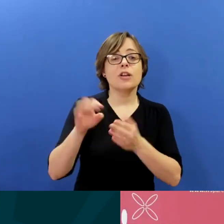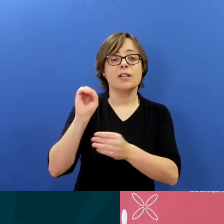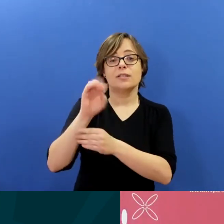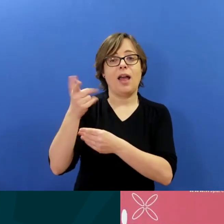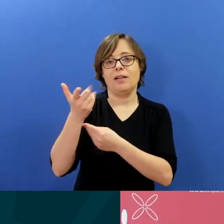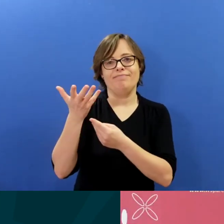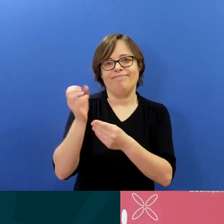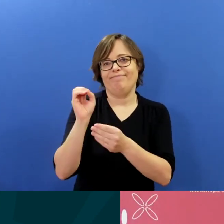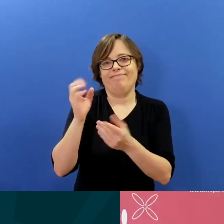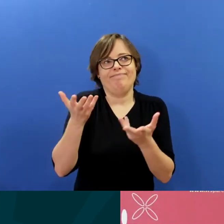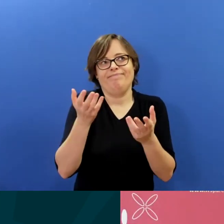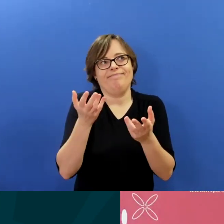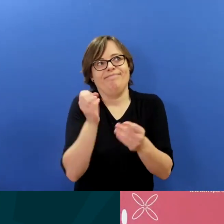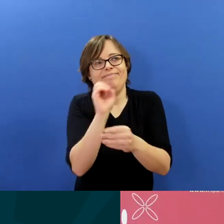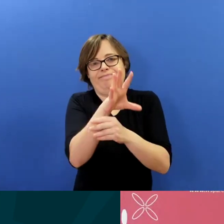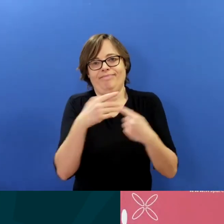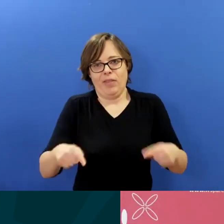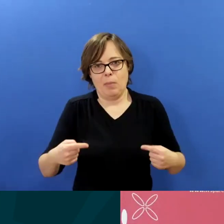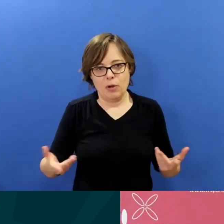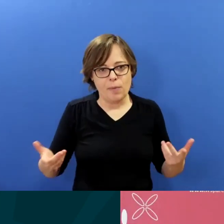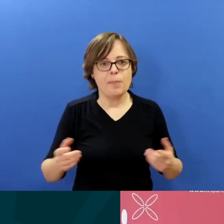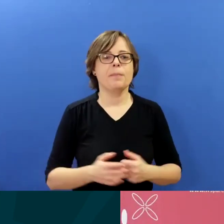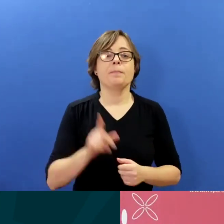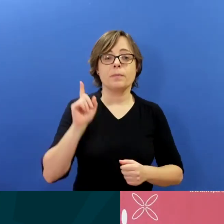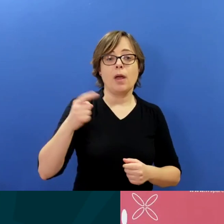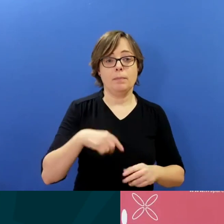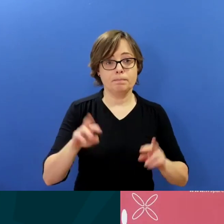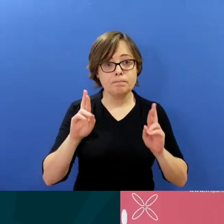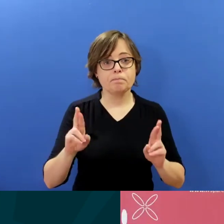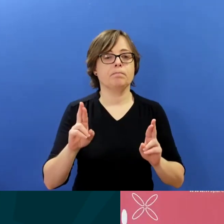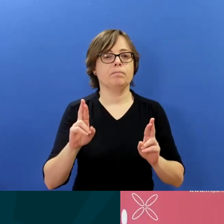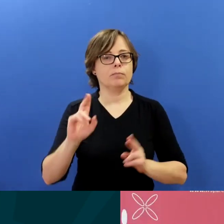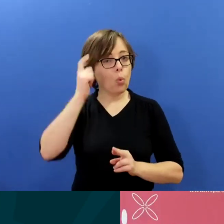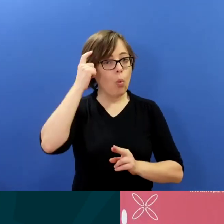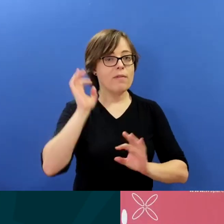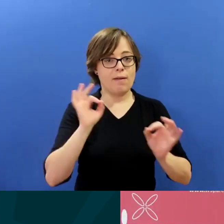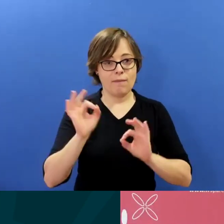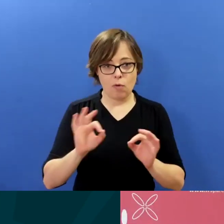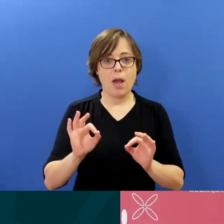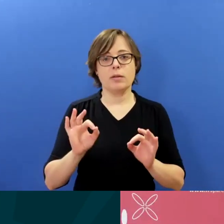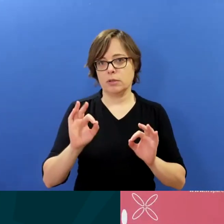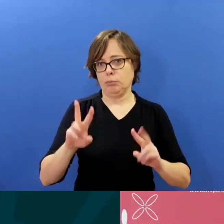have heard the essential of who and why we organize citizen assemblies.